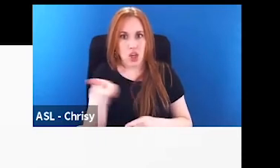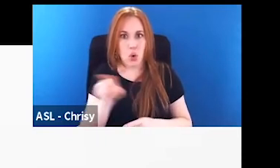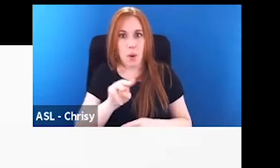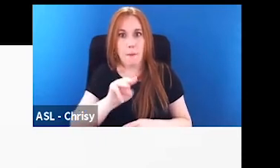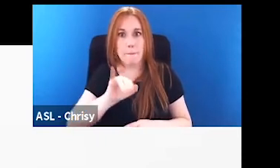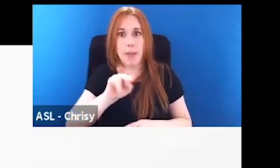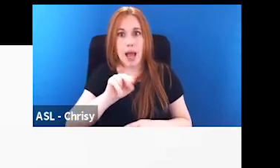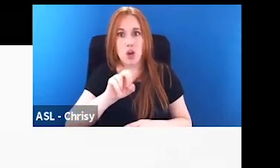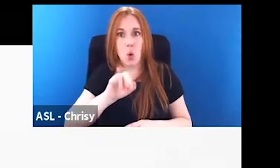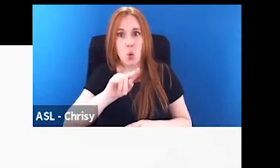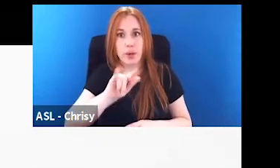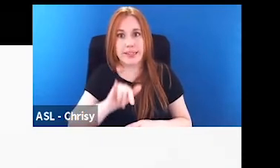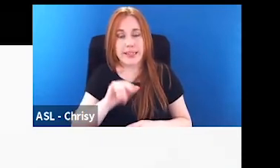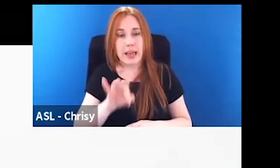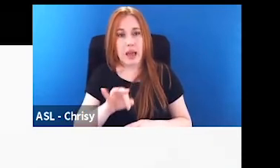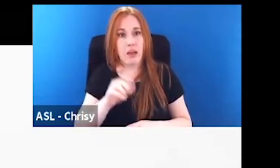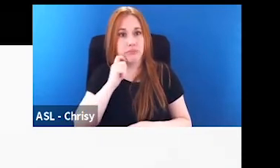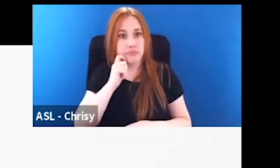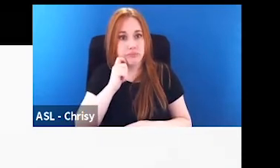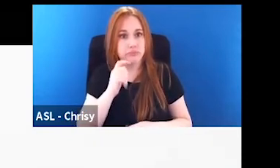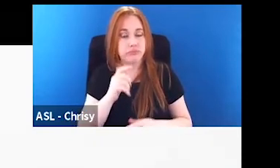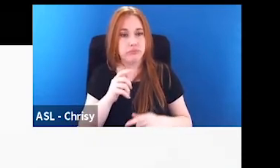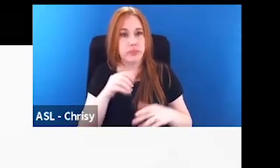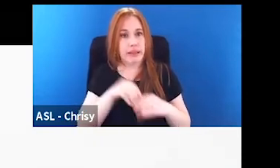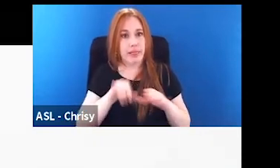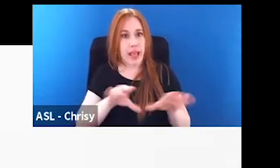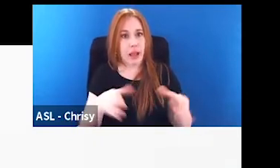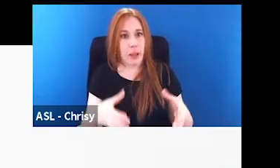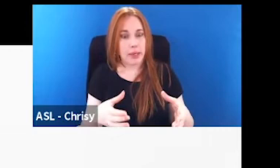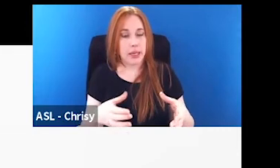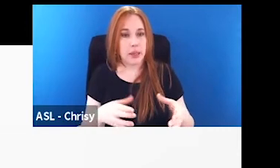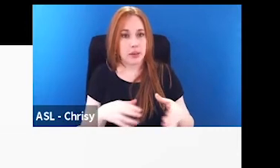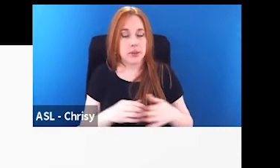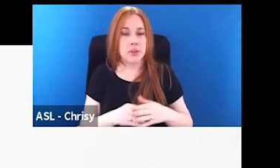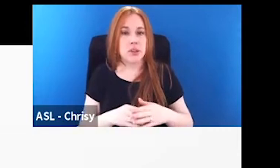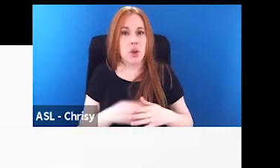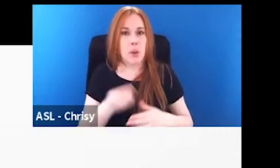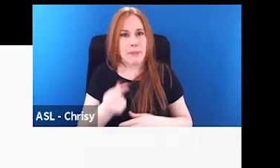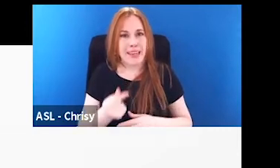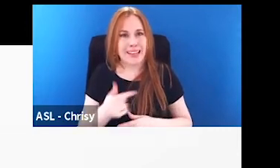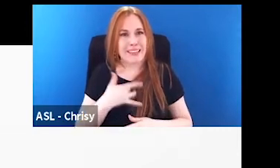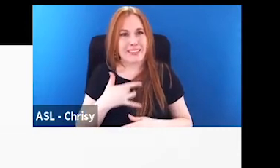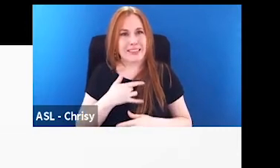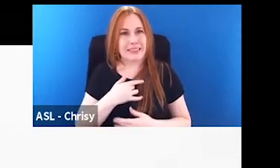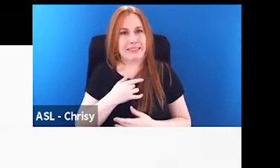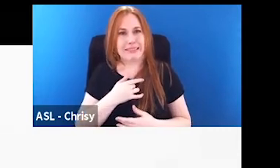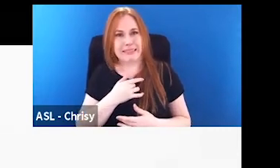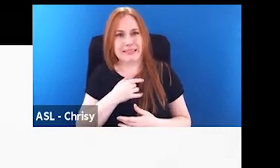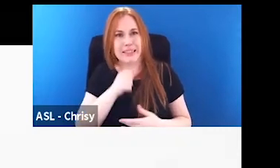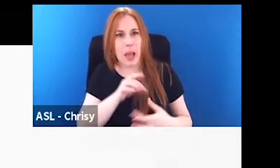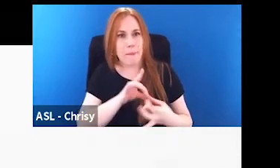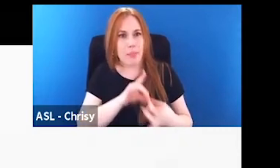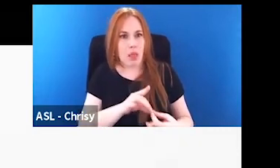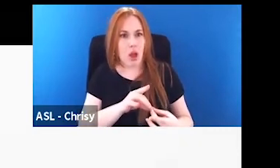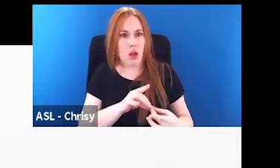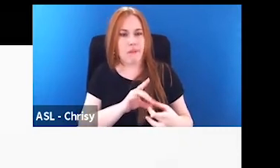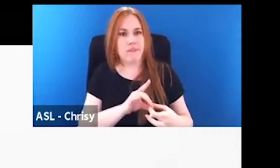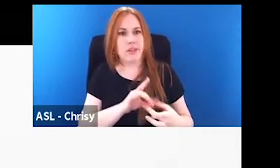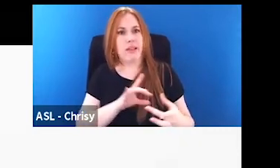of the demographic of the company. So immediately there's a sense of not belonging or